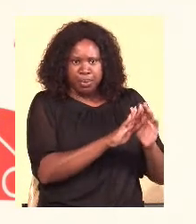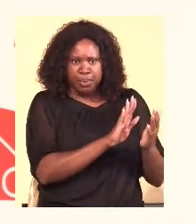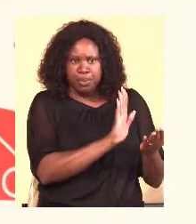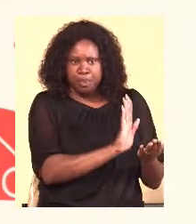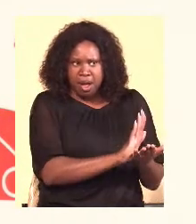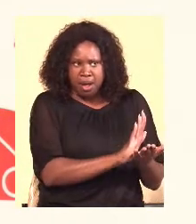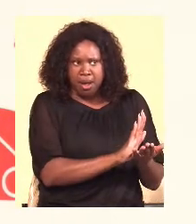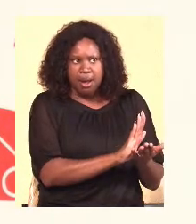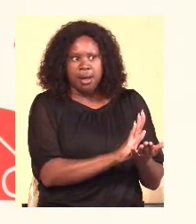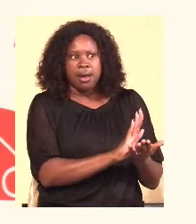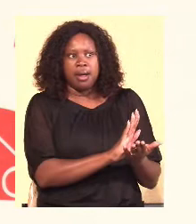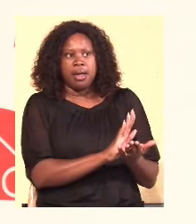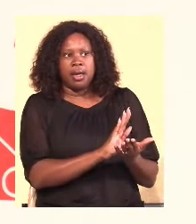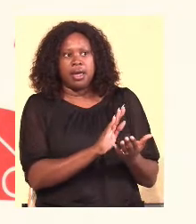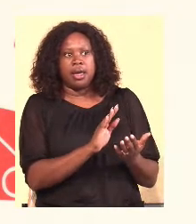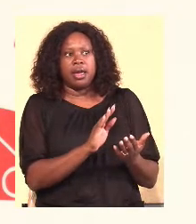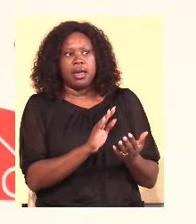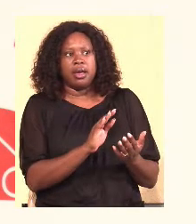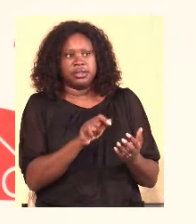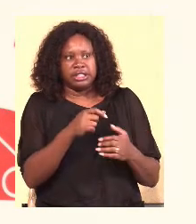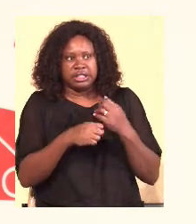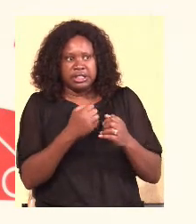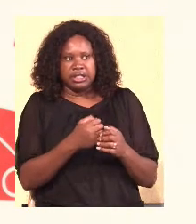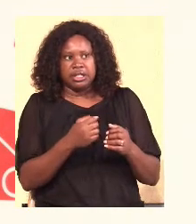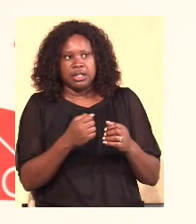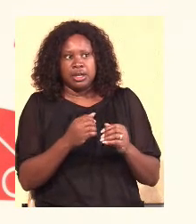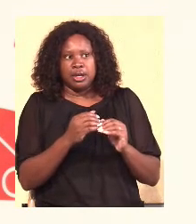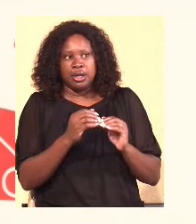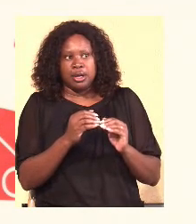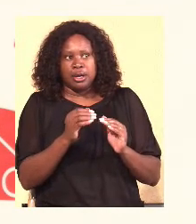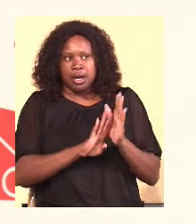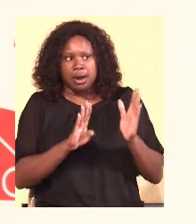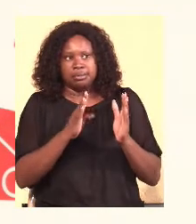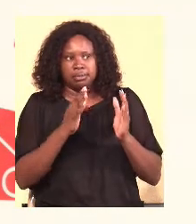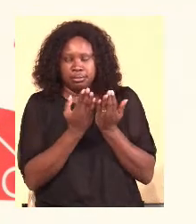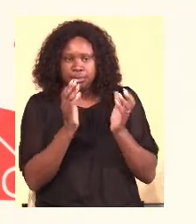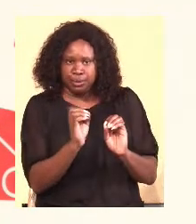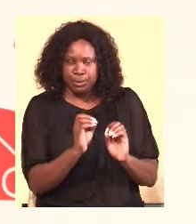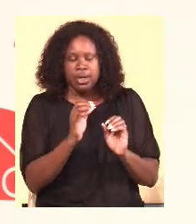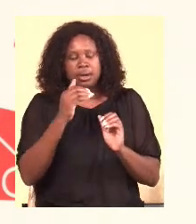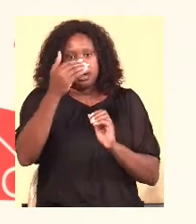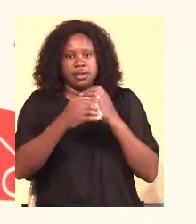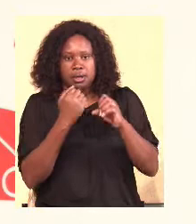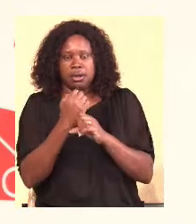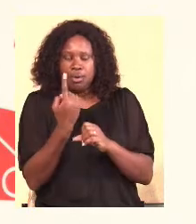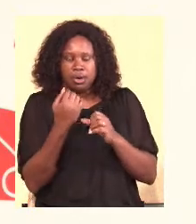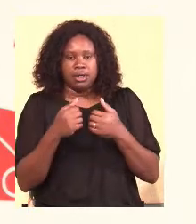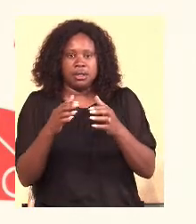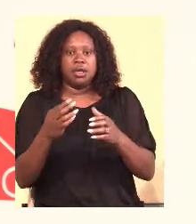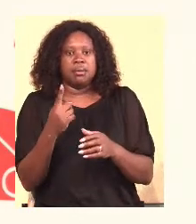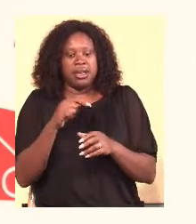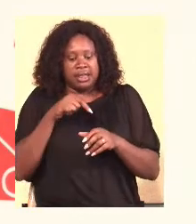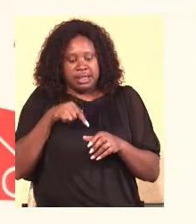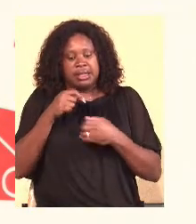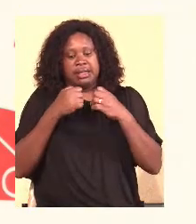come the next year. But I think that is a choice that one has to make, one.